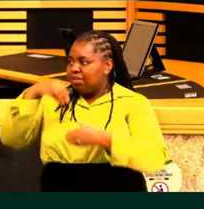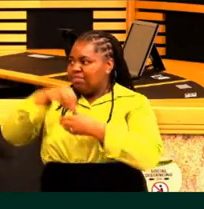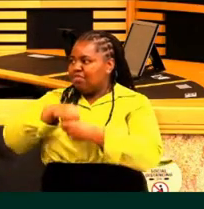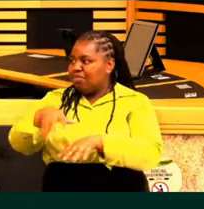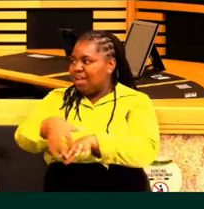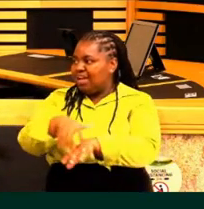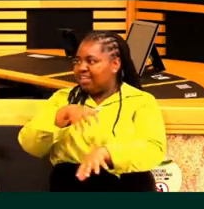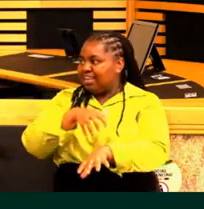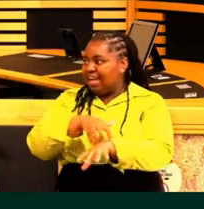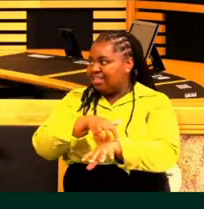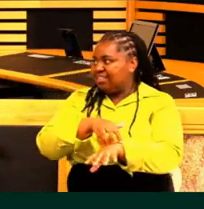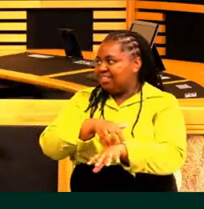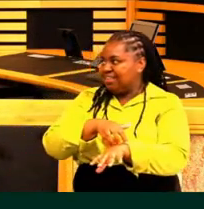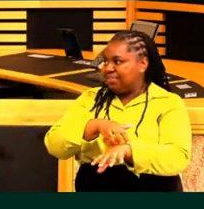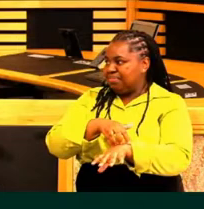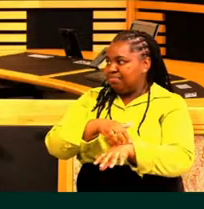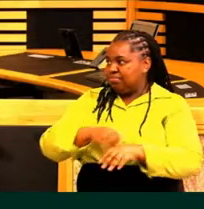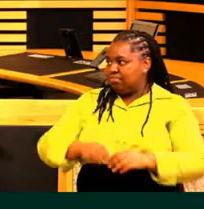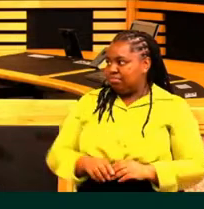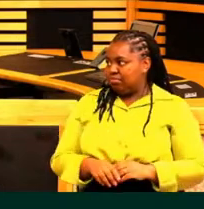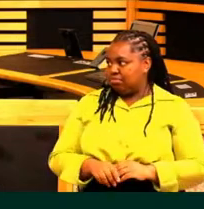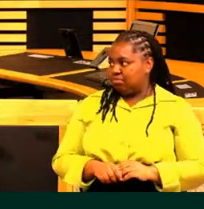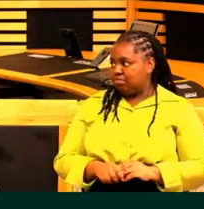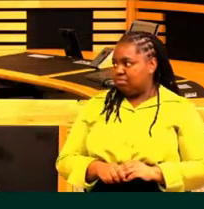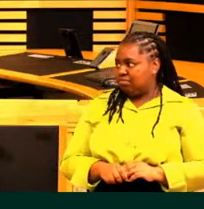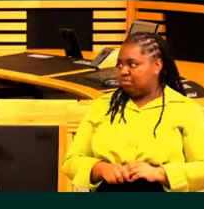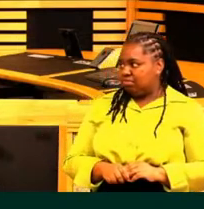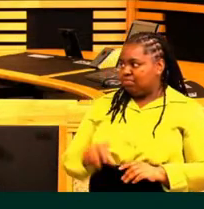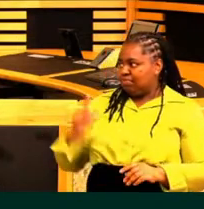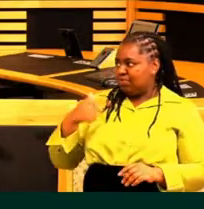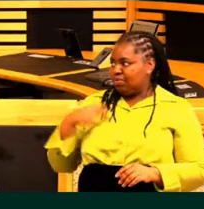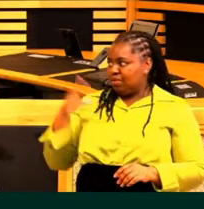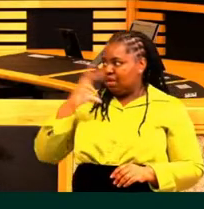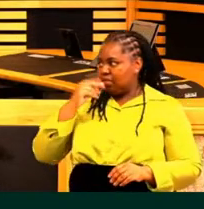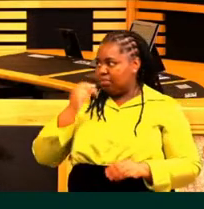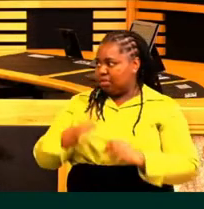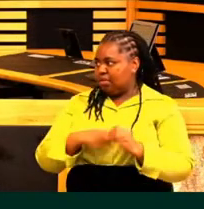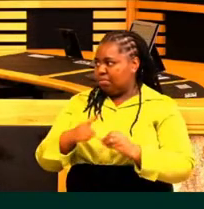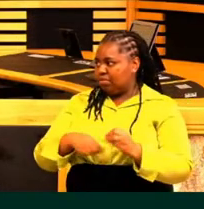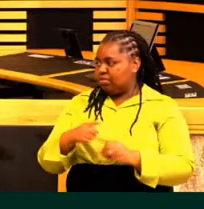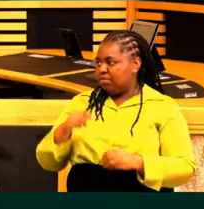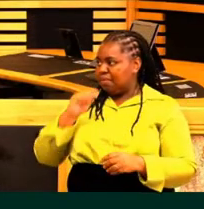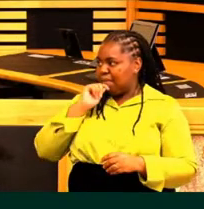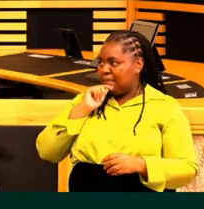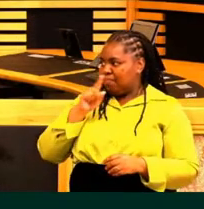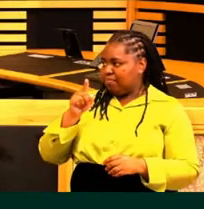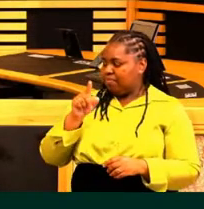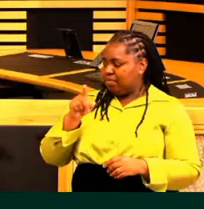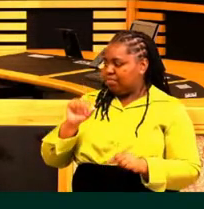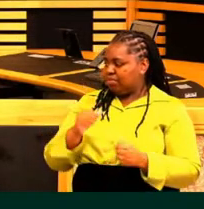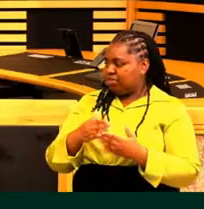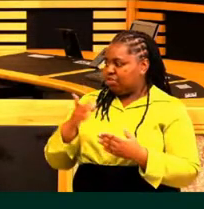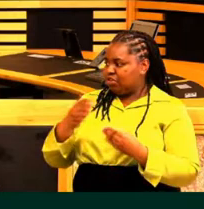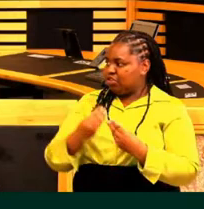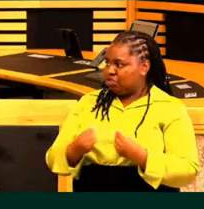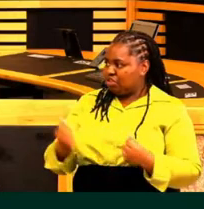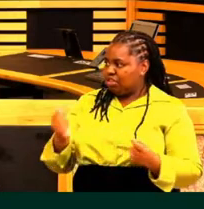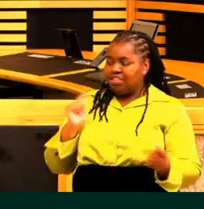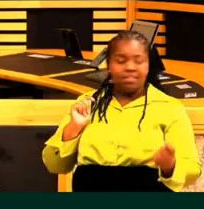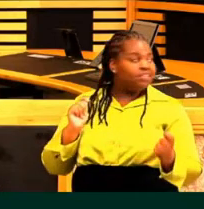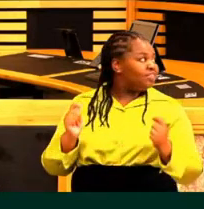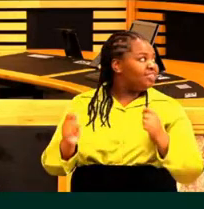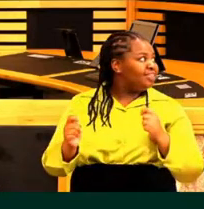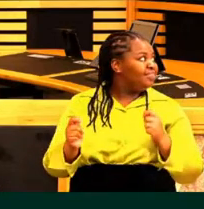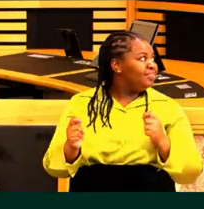students then while speaking about skills capacitation to sort out the changing